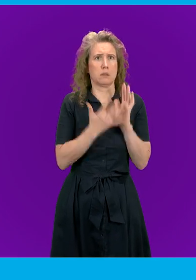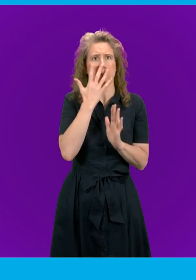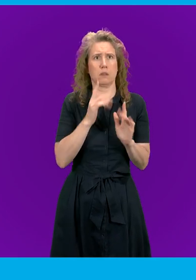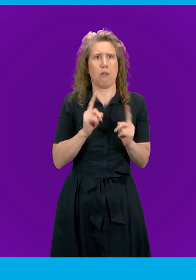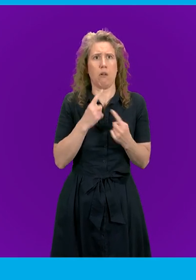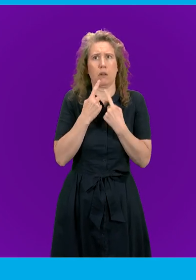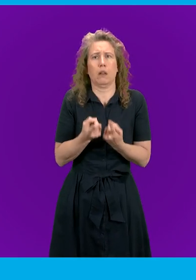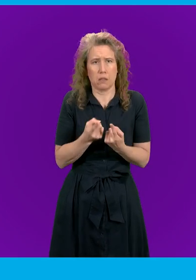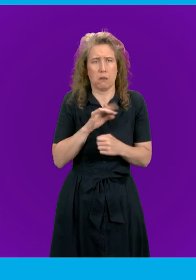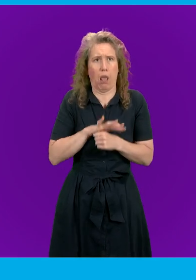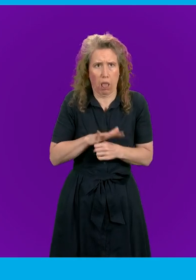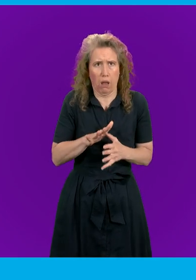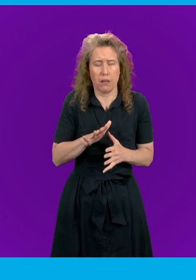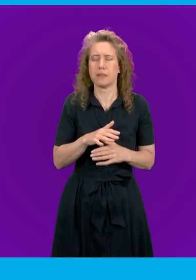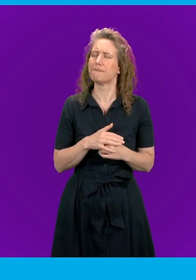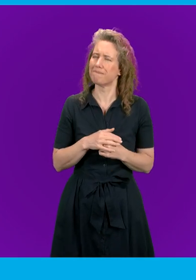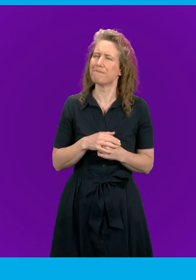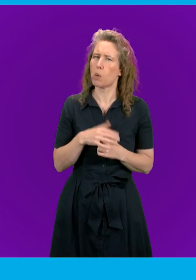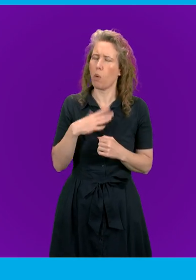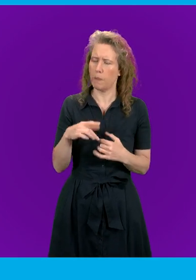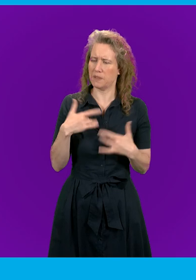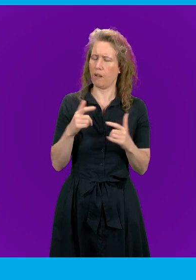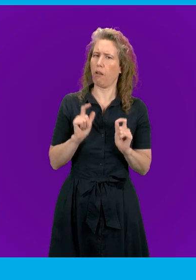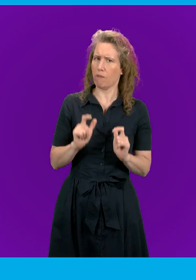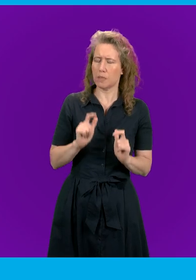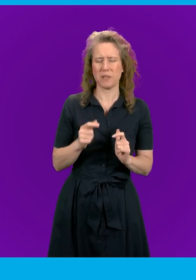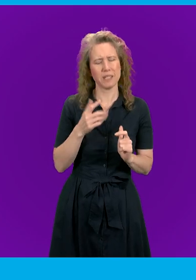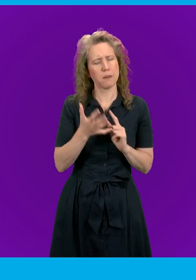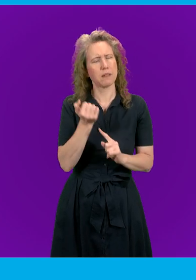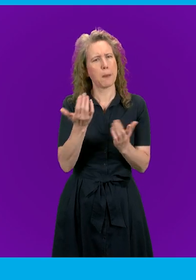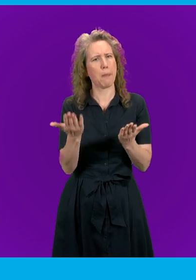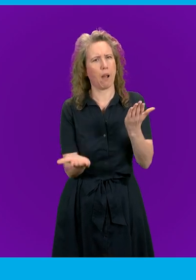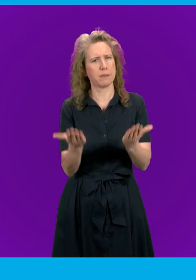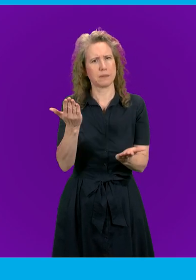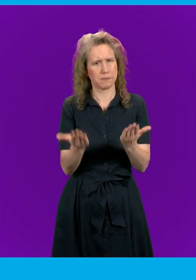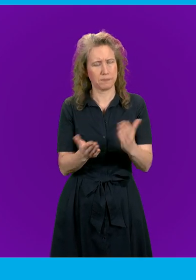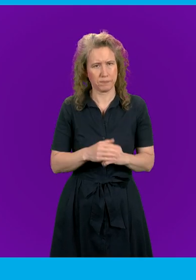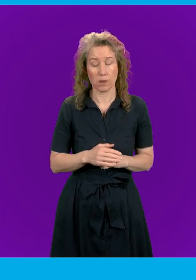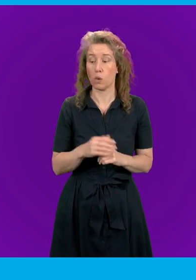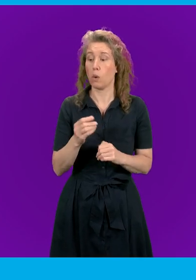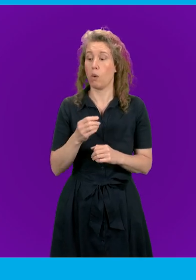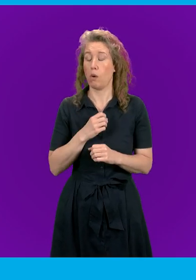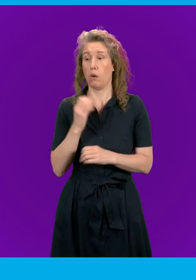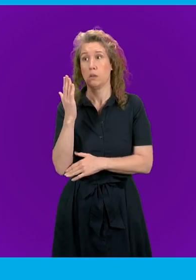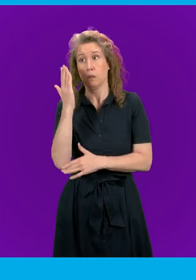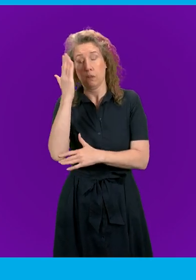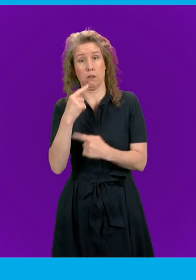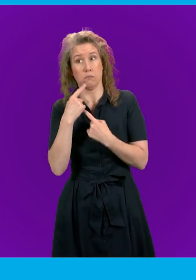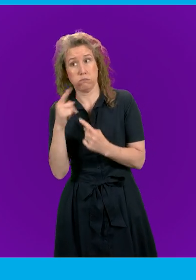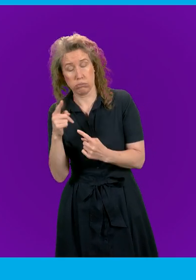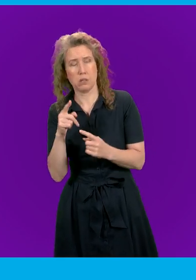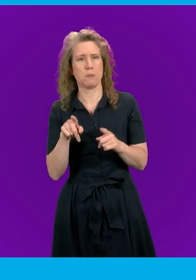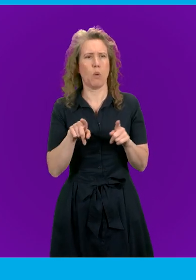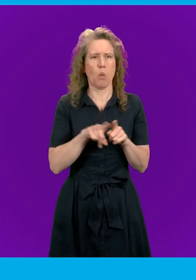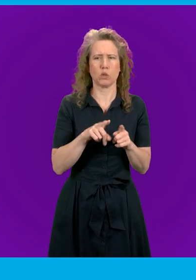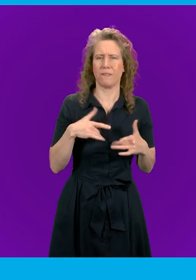of almost finding a balance between speaking out but feeling like you're